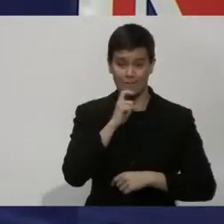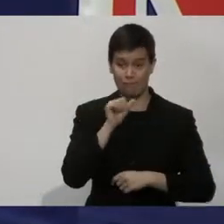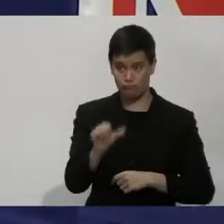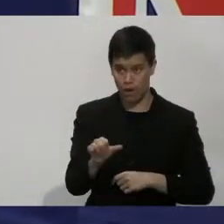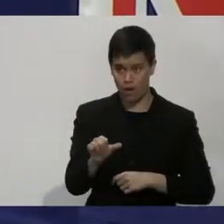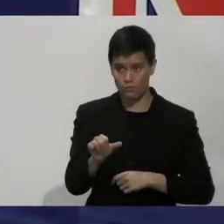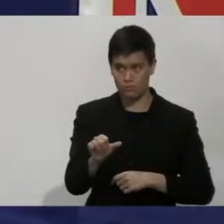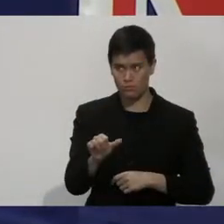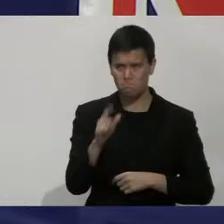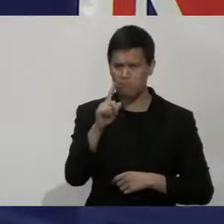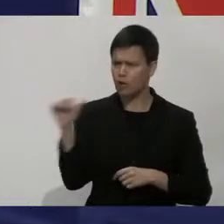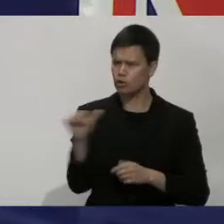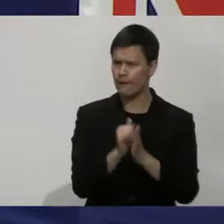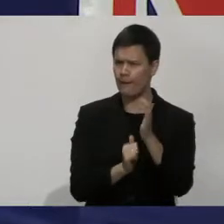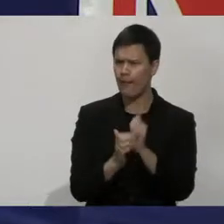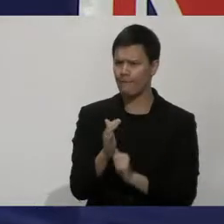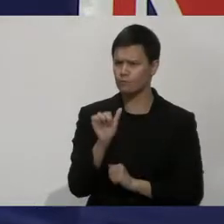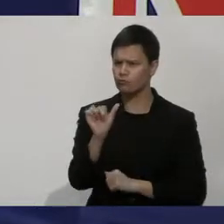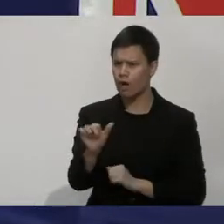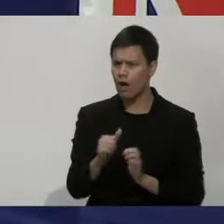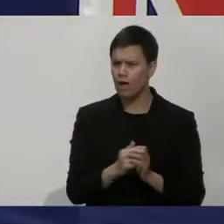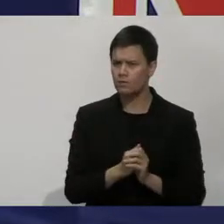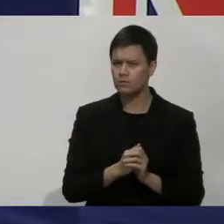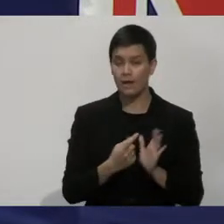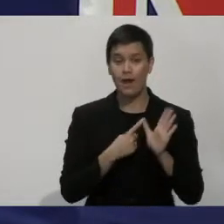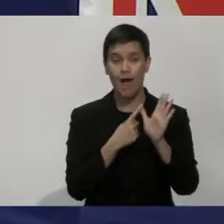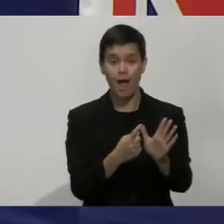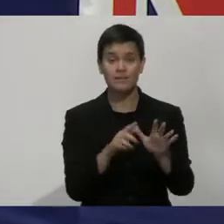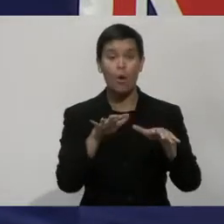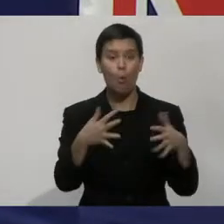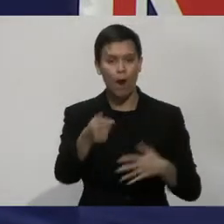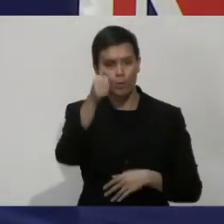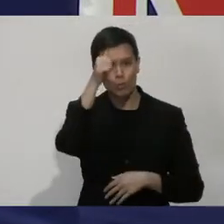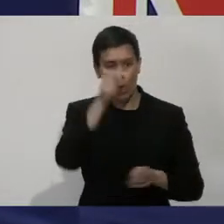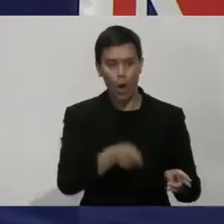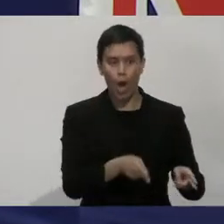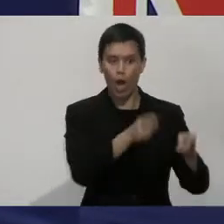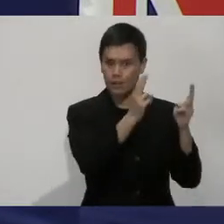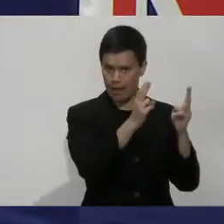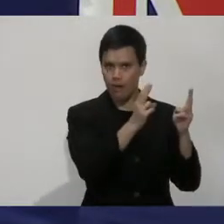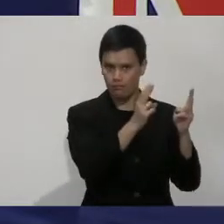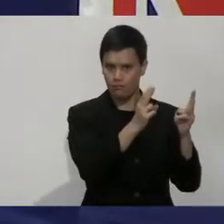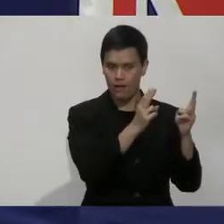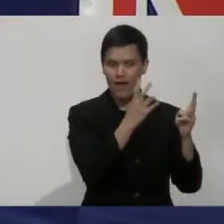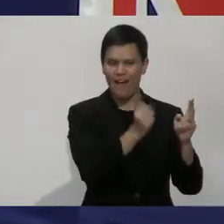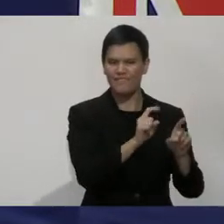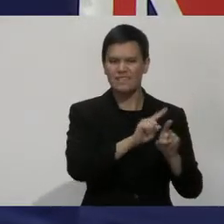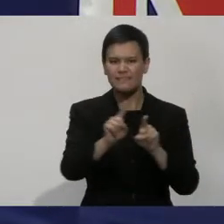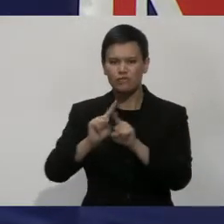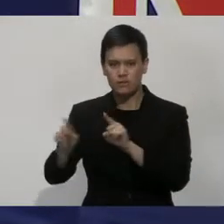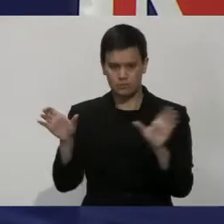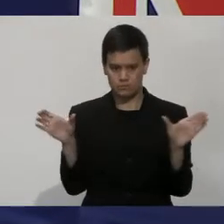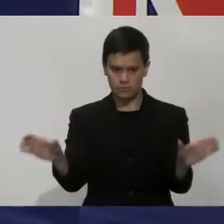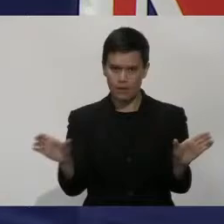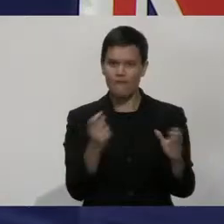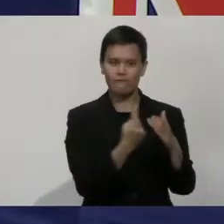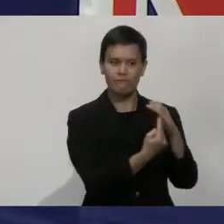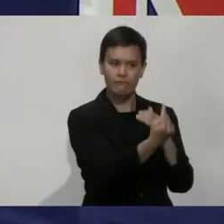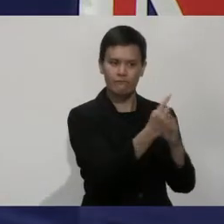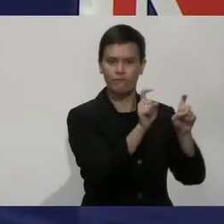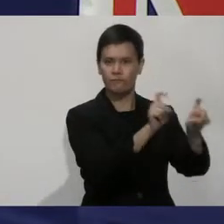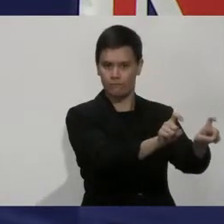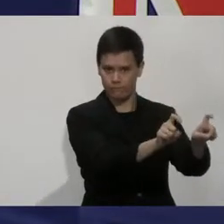park, that there is certainly a part of that where you wear both gloves and masks. In particular in the area where there are known